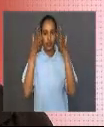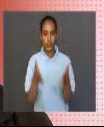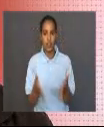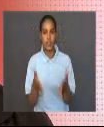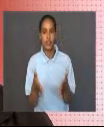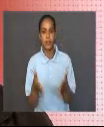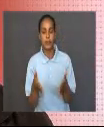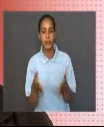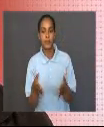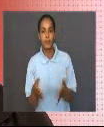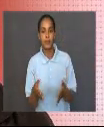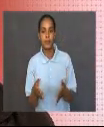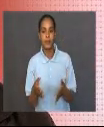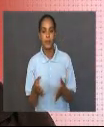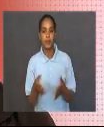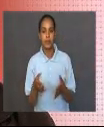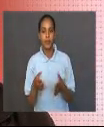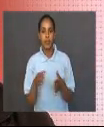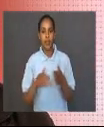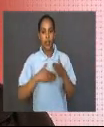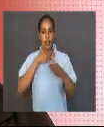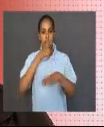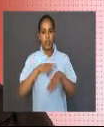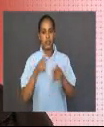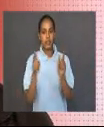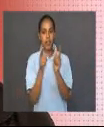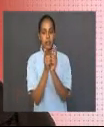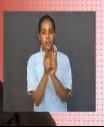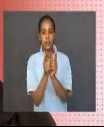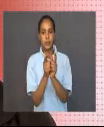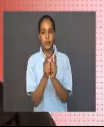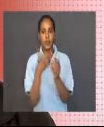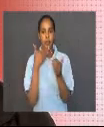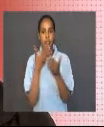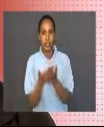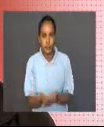teacher. Until next time,